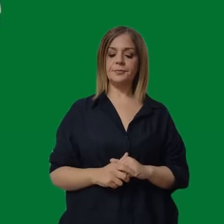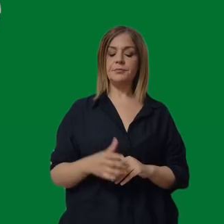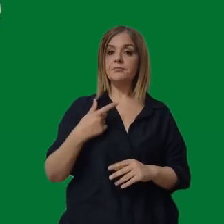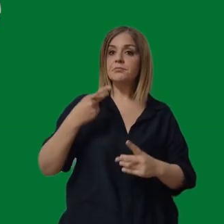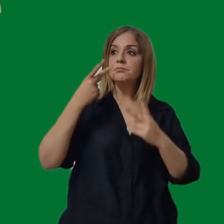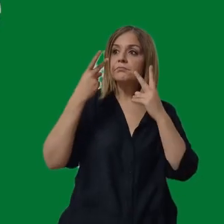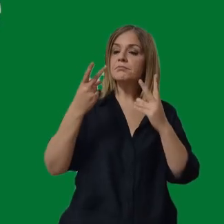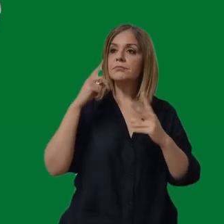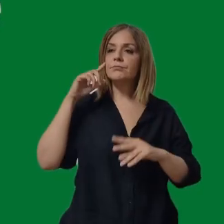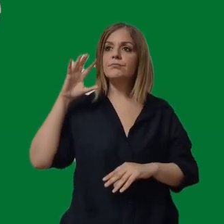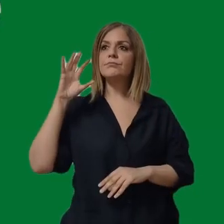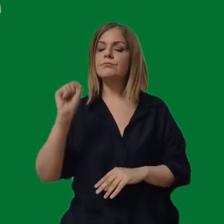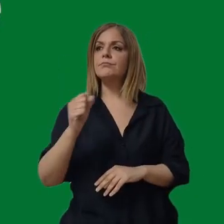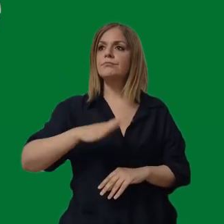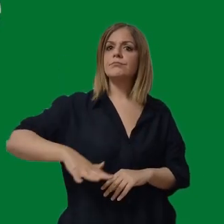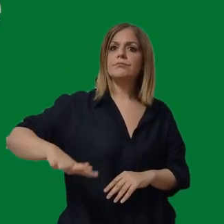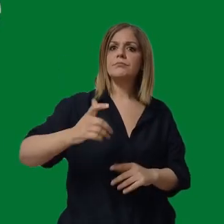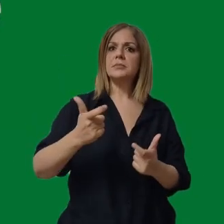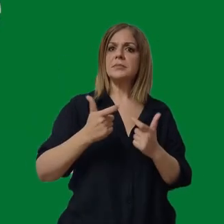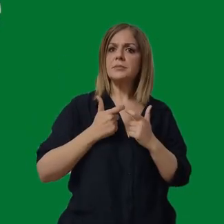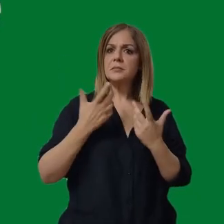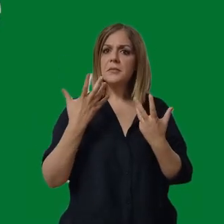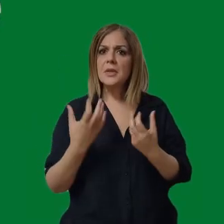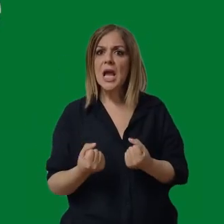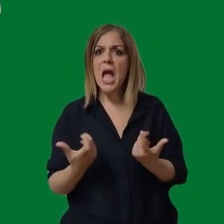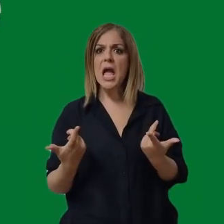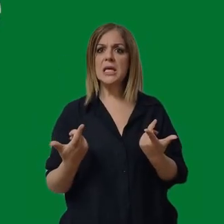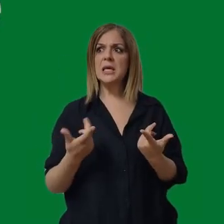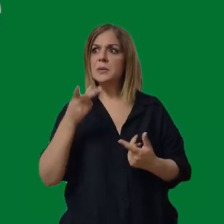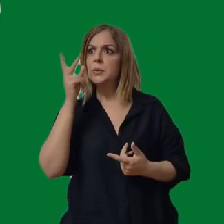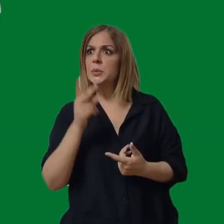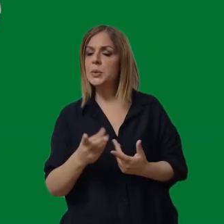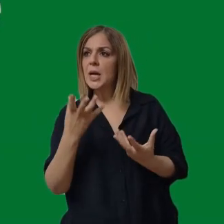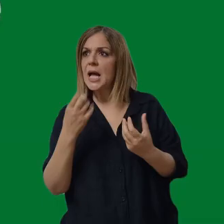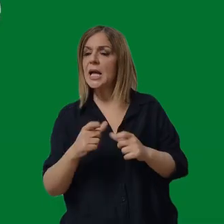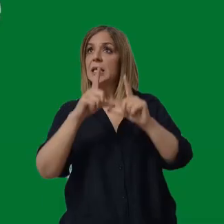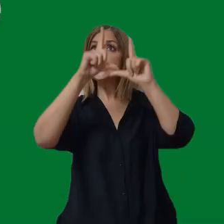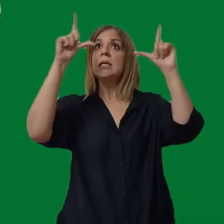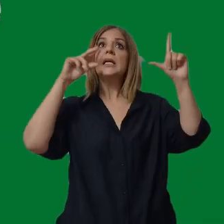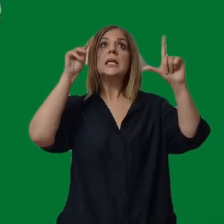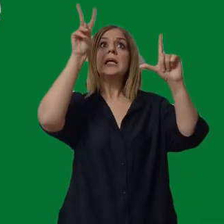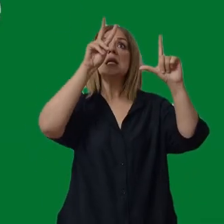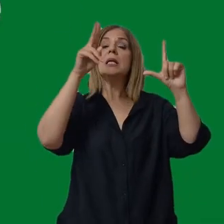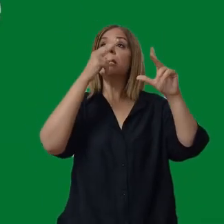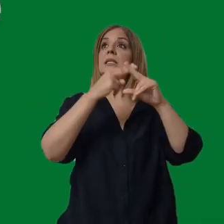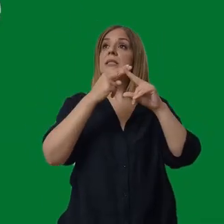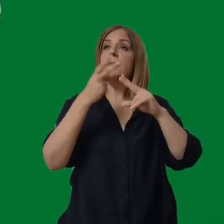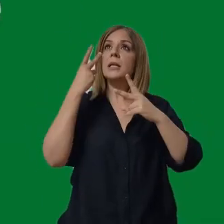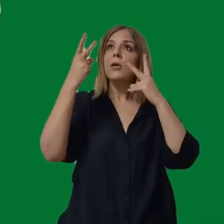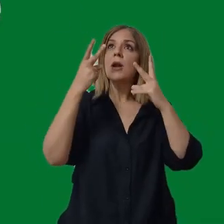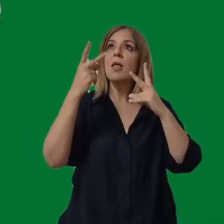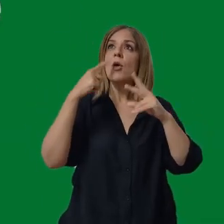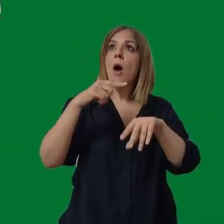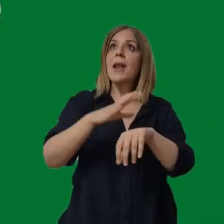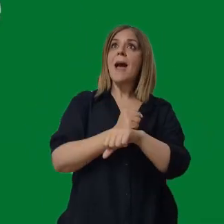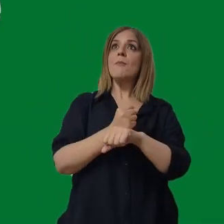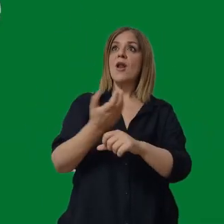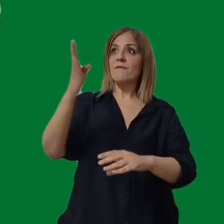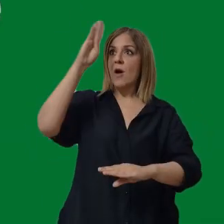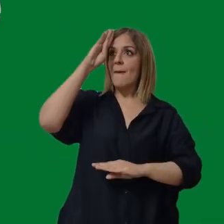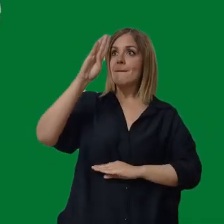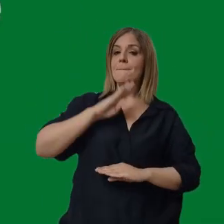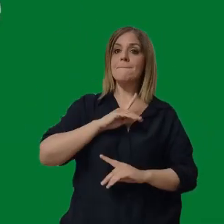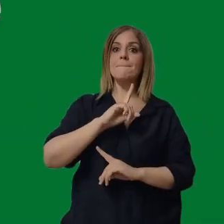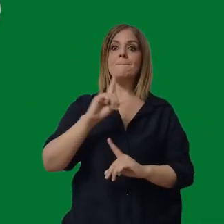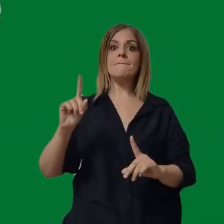The ability to correctly recognize and interpret safety signs is essential to prevent accidents and ensure a